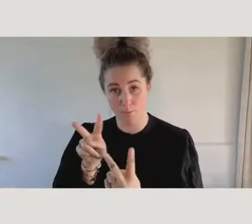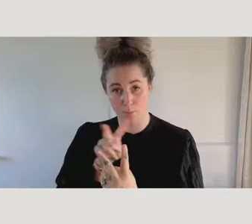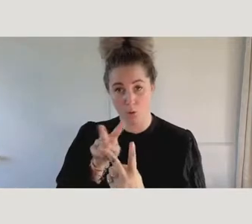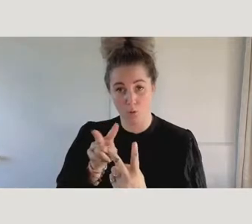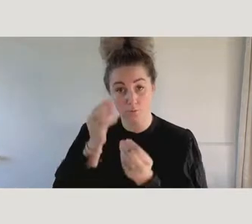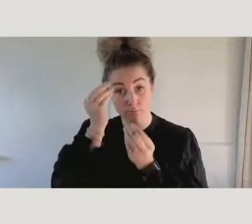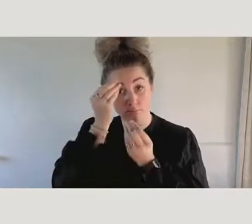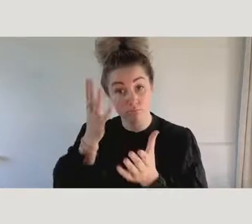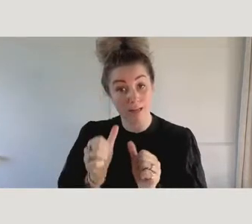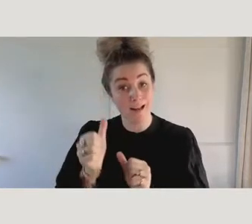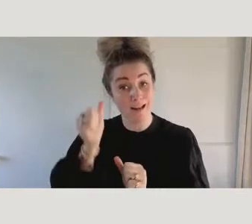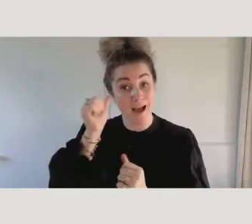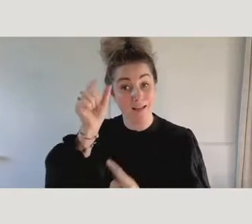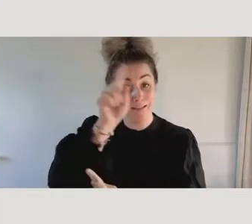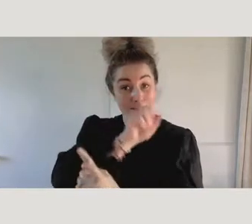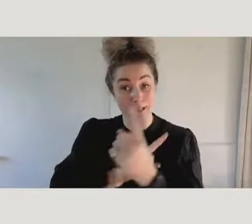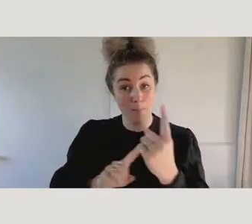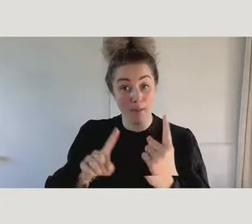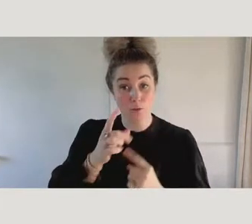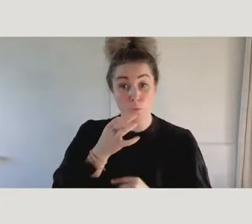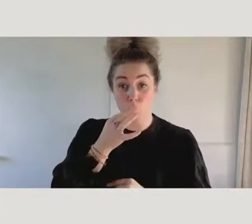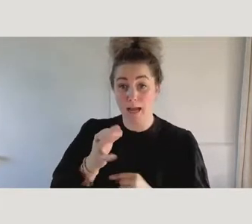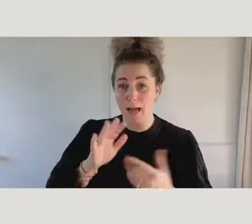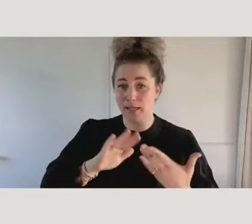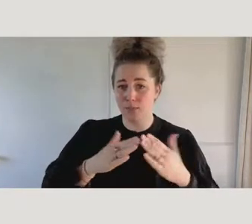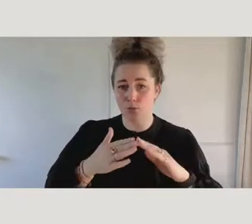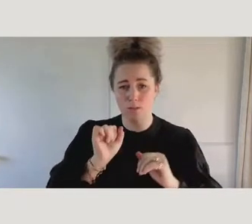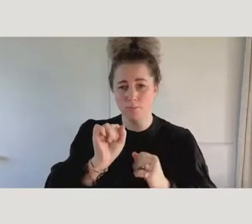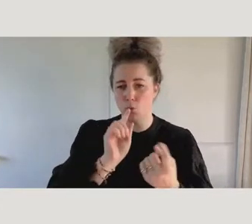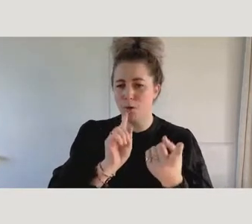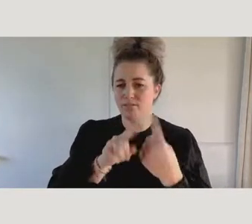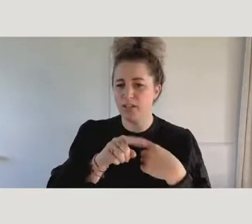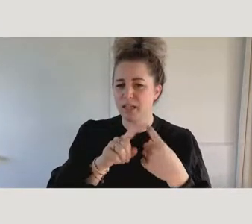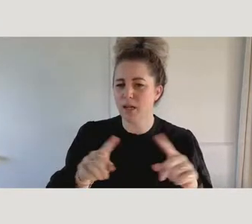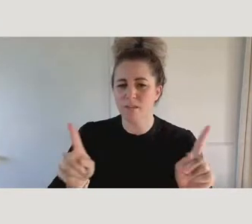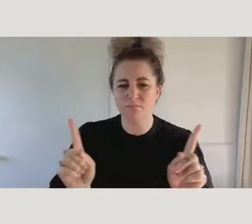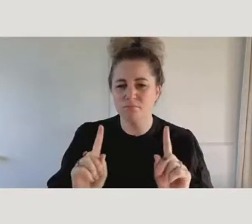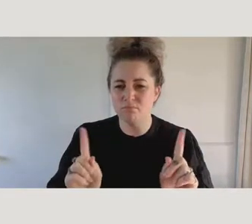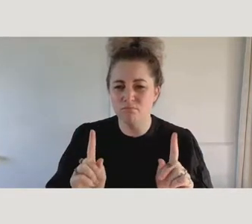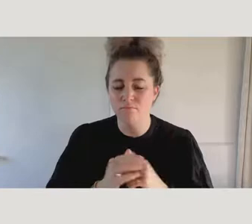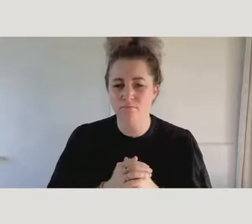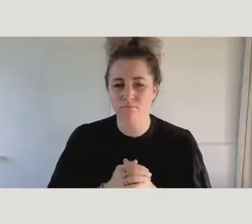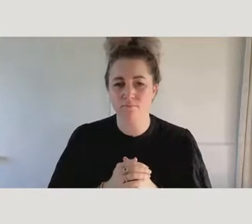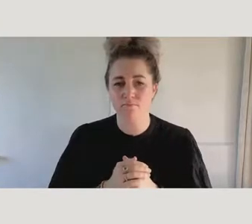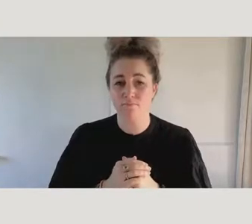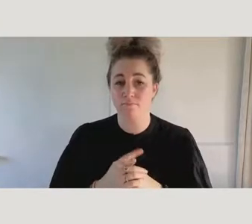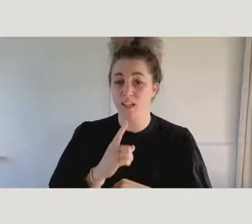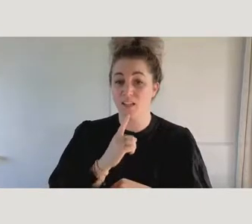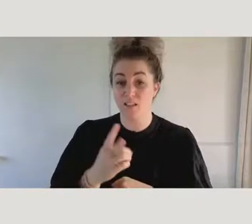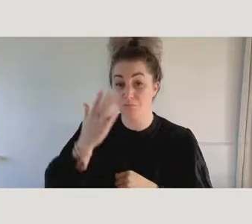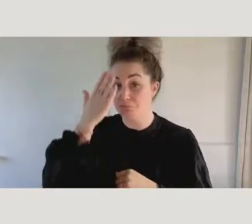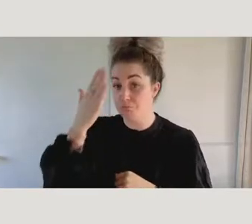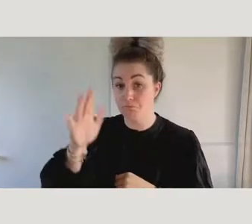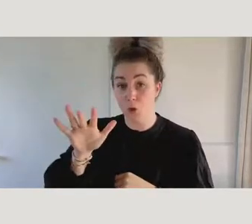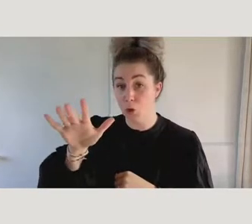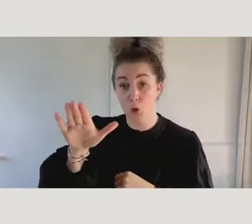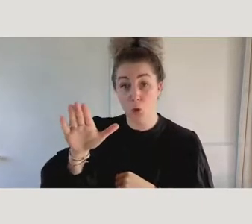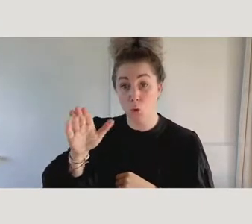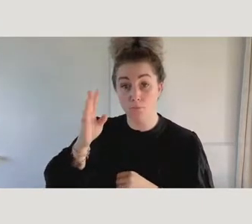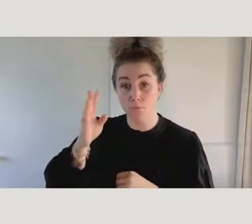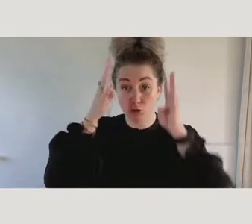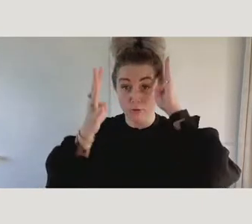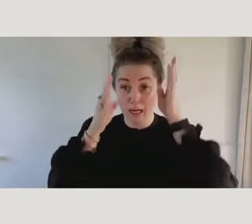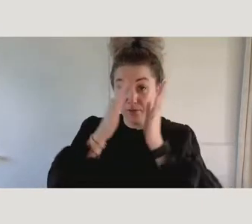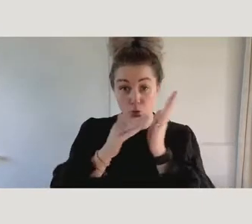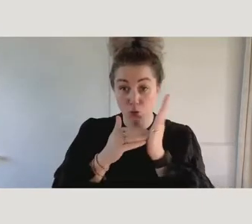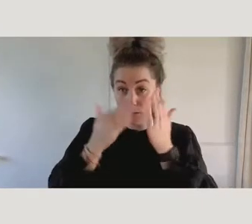at our last summer we asked our community what their feedback was and they said they didn't know who creative New Zealand was